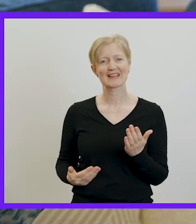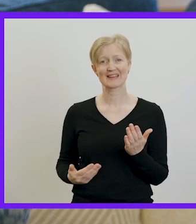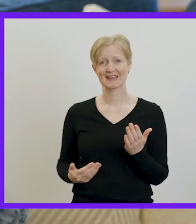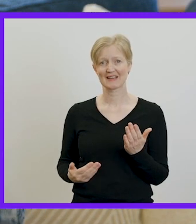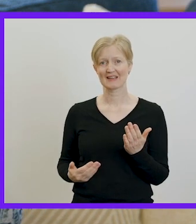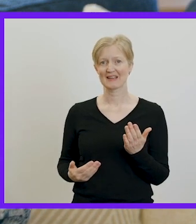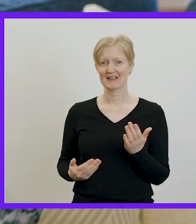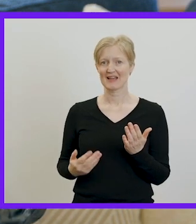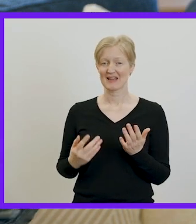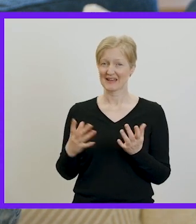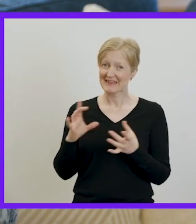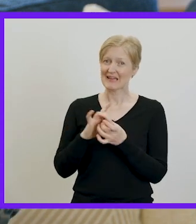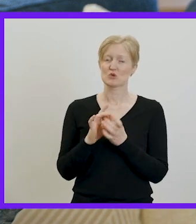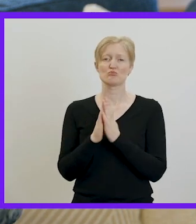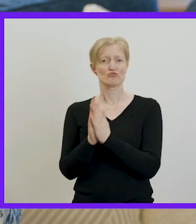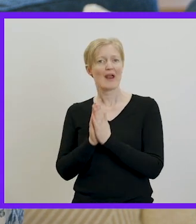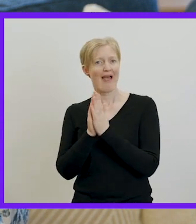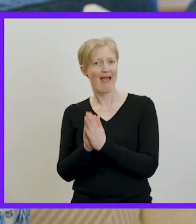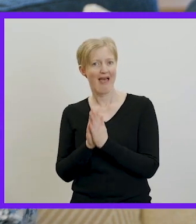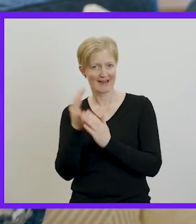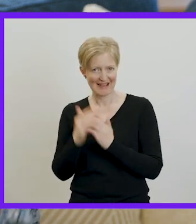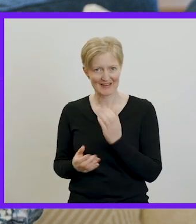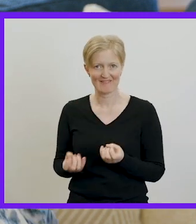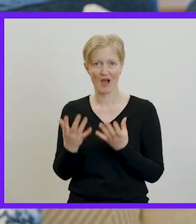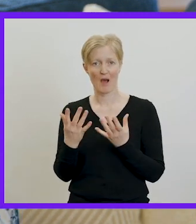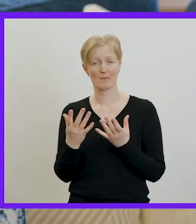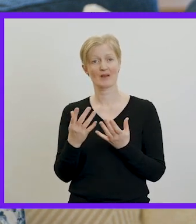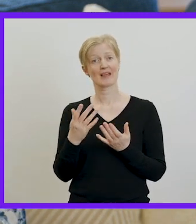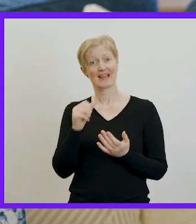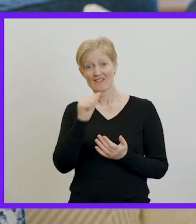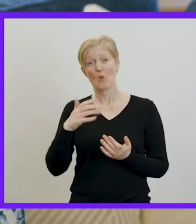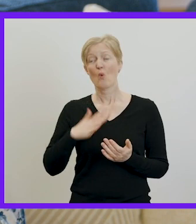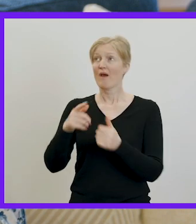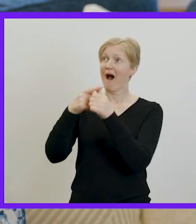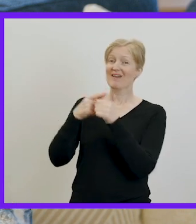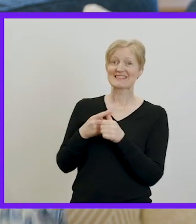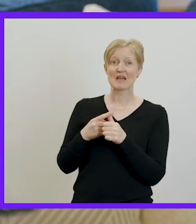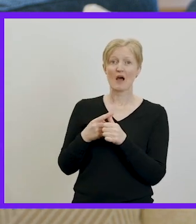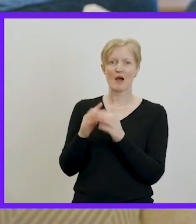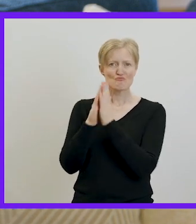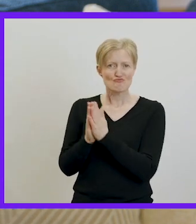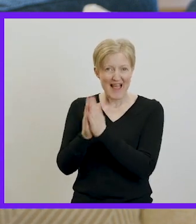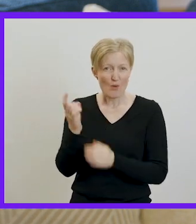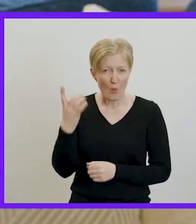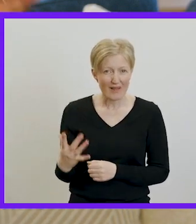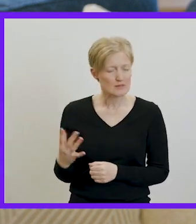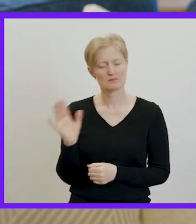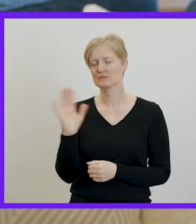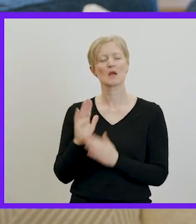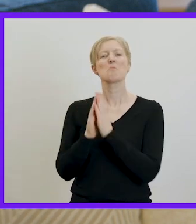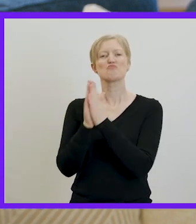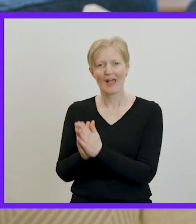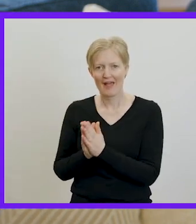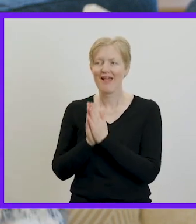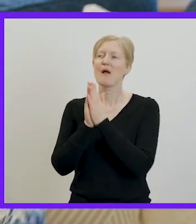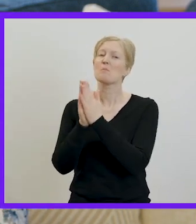in relationship to persistent prayer. He says, that's the way you get your prayers answered. Don't just pray once, keep